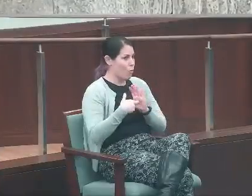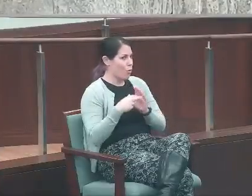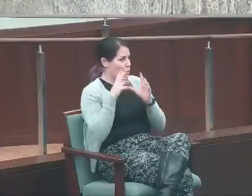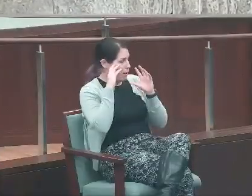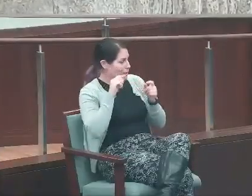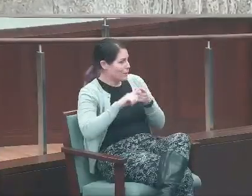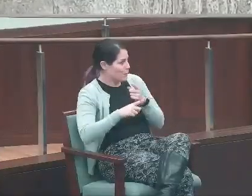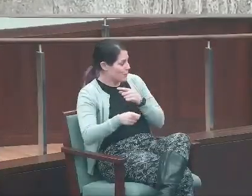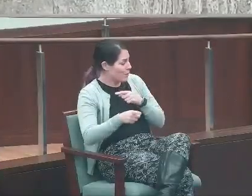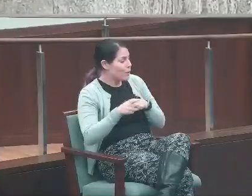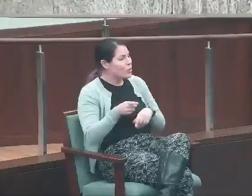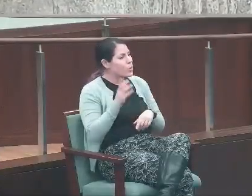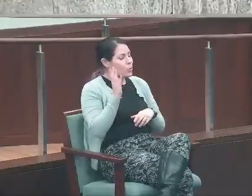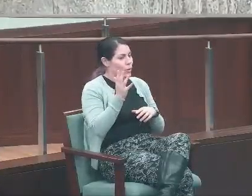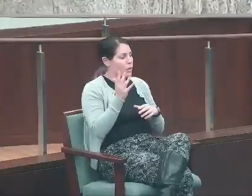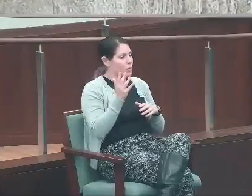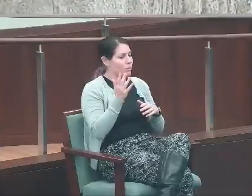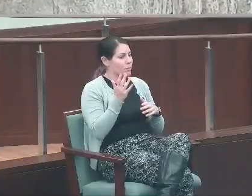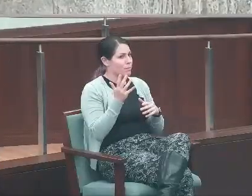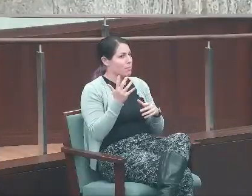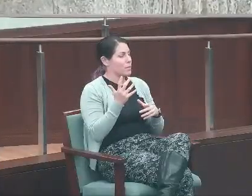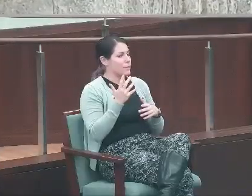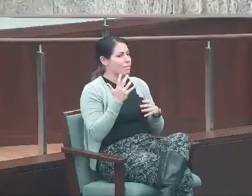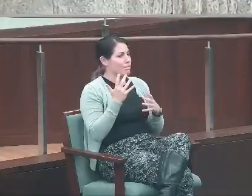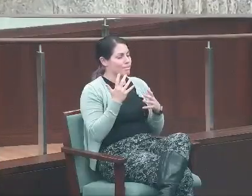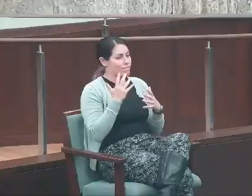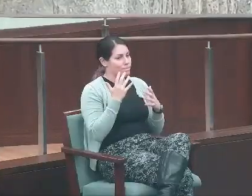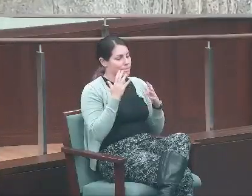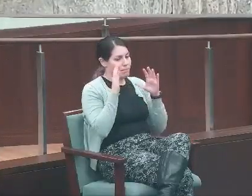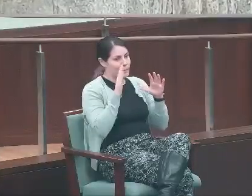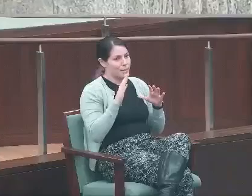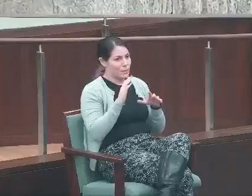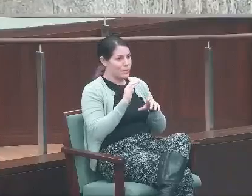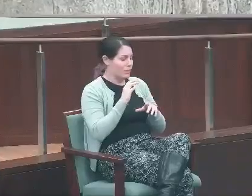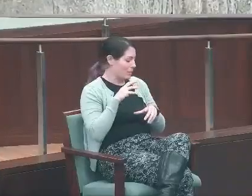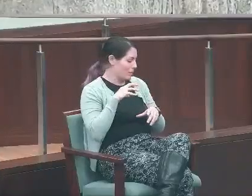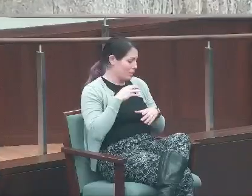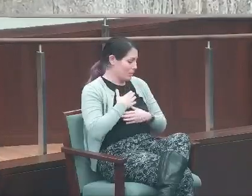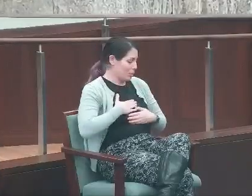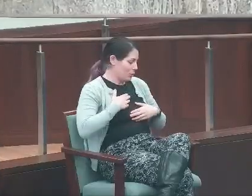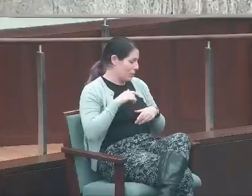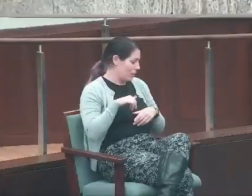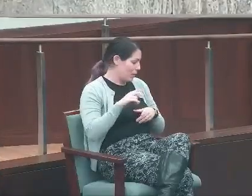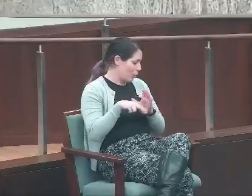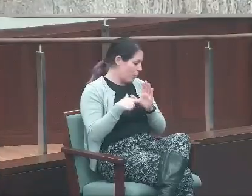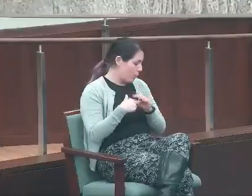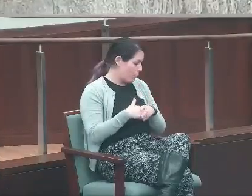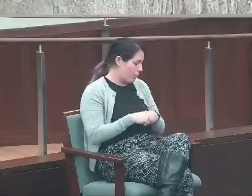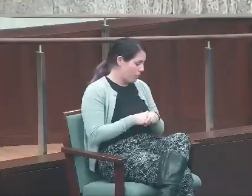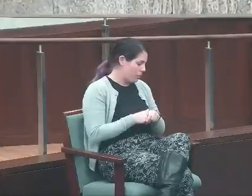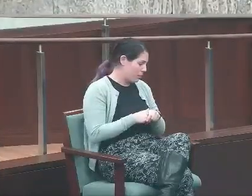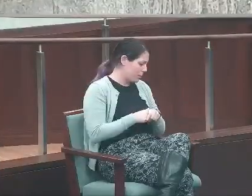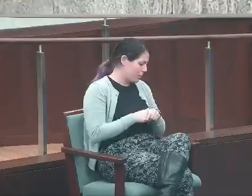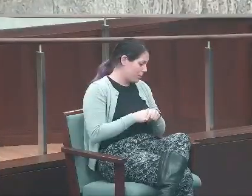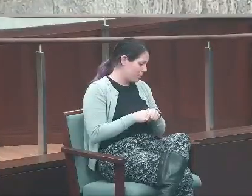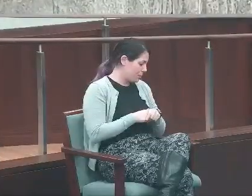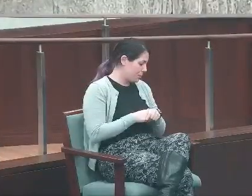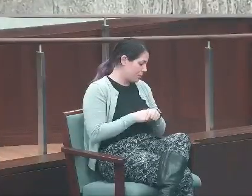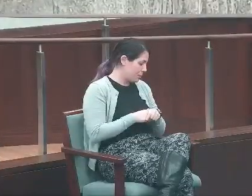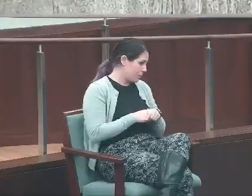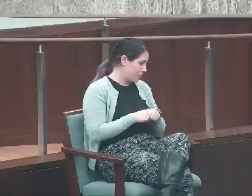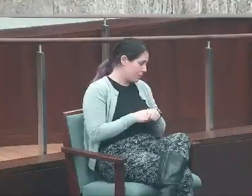great honor to serve in this role previously as president, and look forward to continue working with you, Bob, and the team,